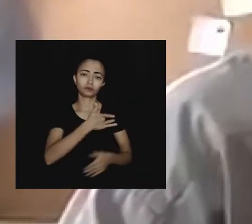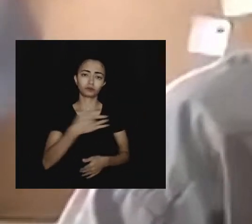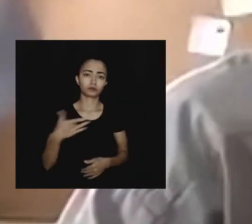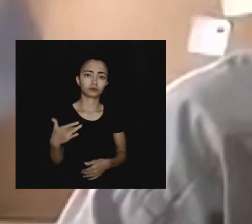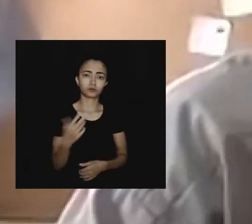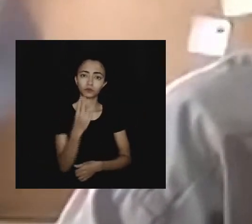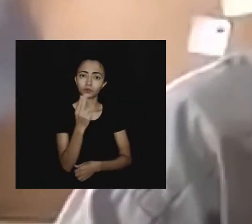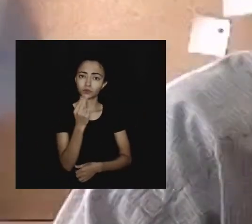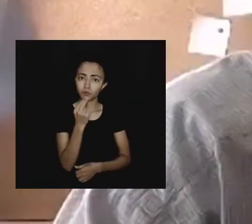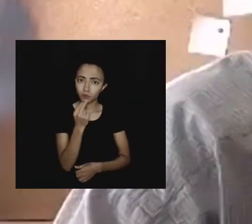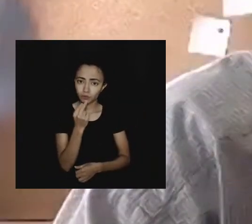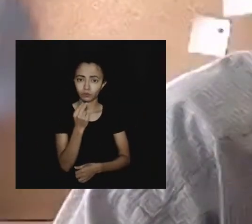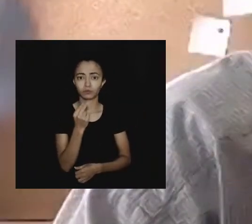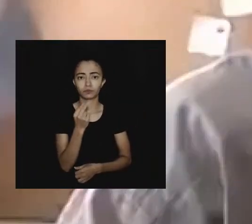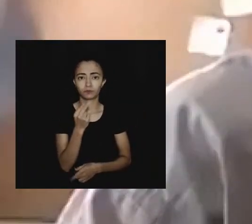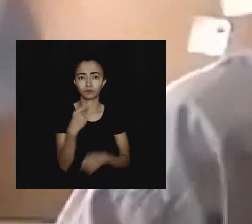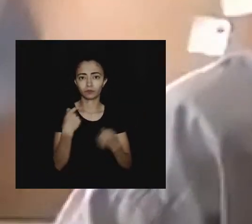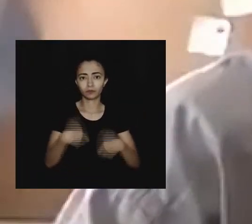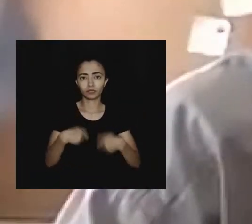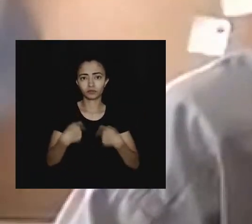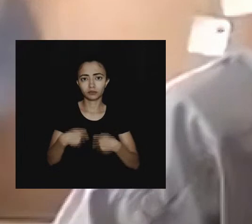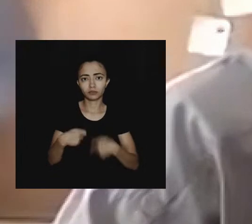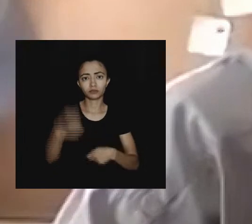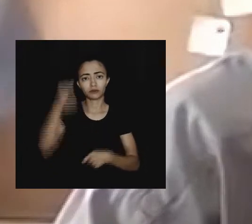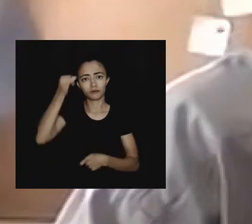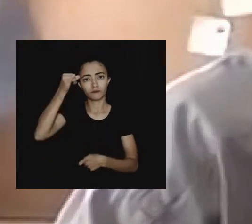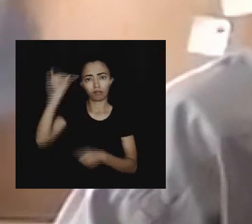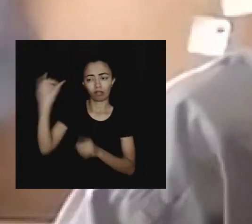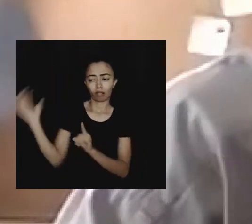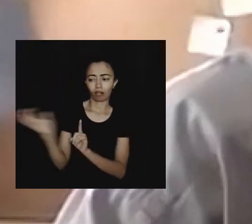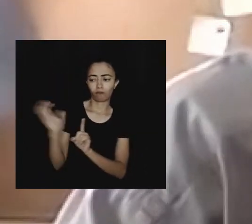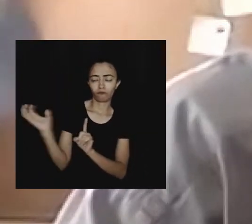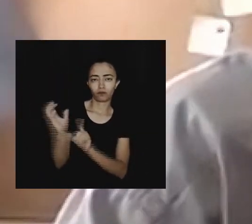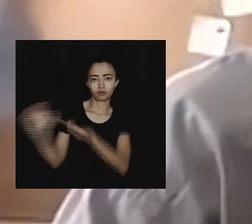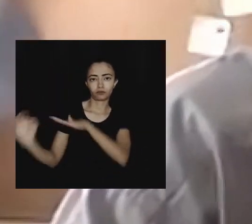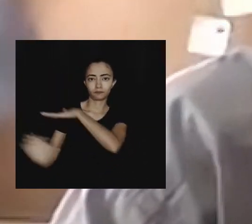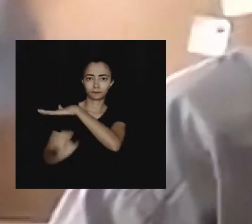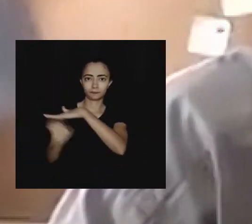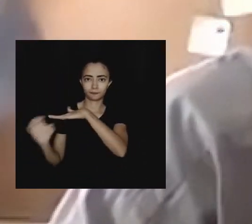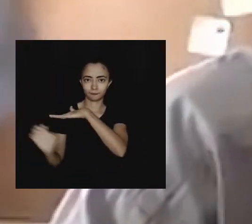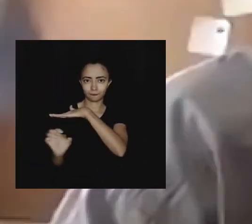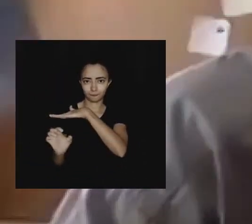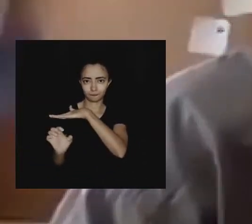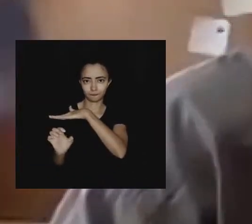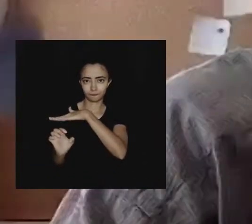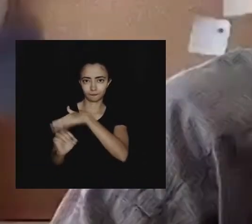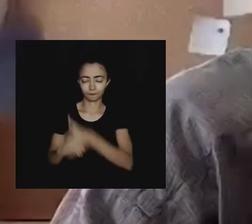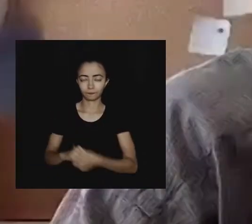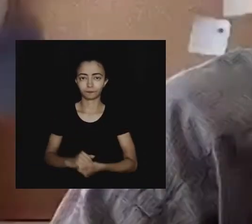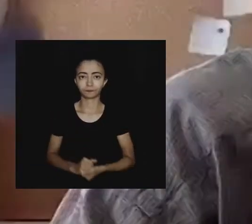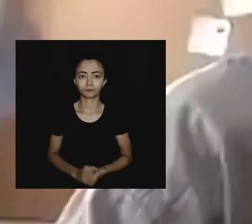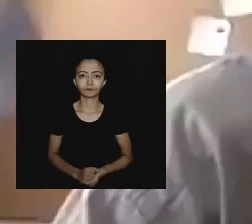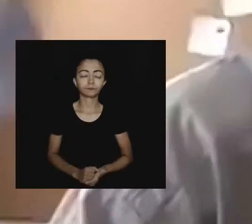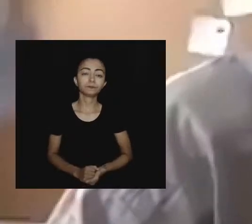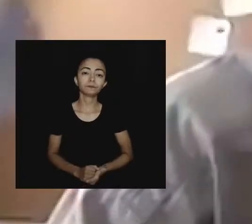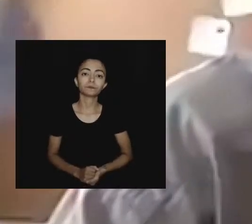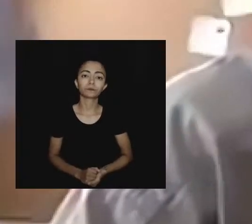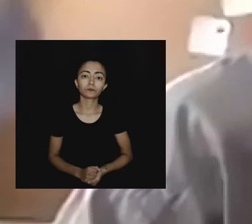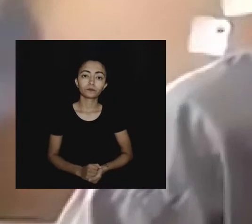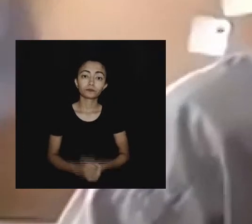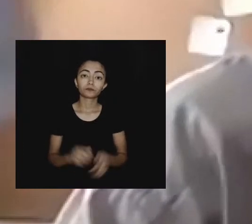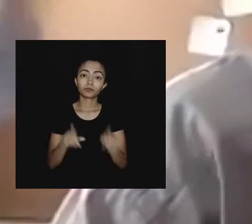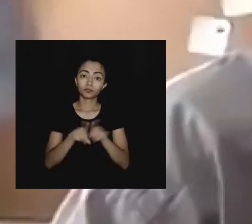for health and nutrition, and this be done free of commercial interest in it,